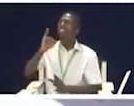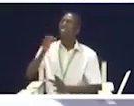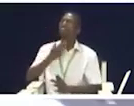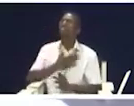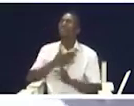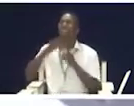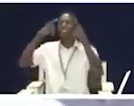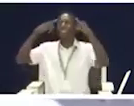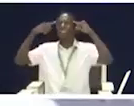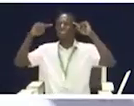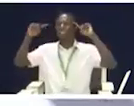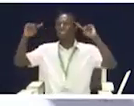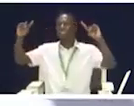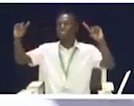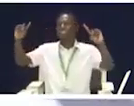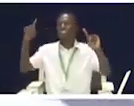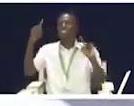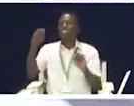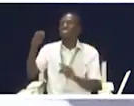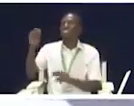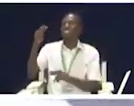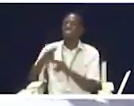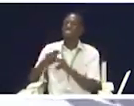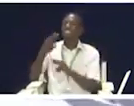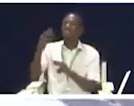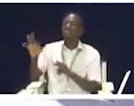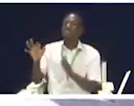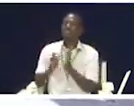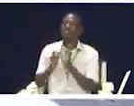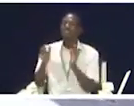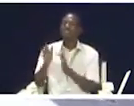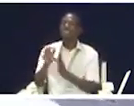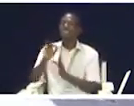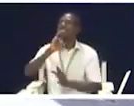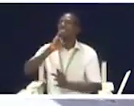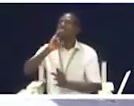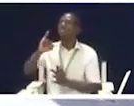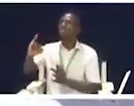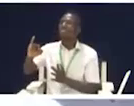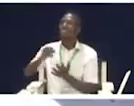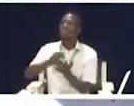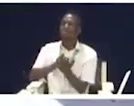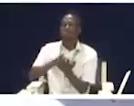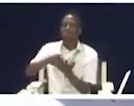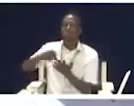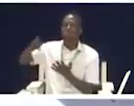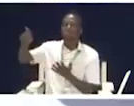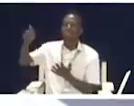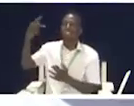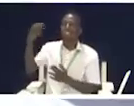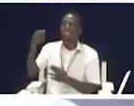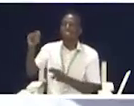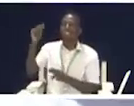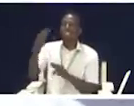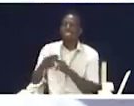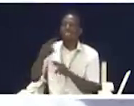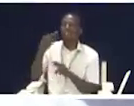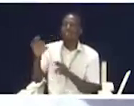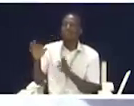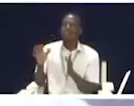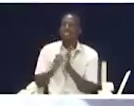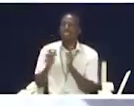Nasaranane. Suna Yesu Mesarki. Suna Yesu